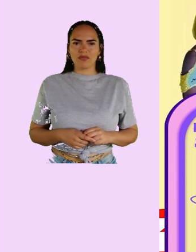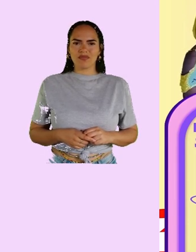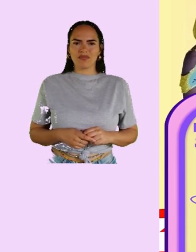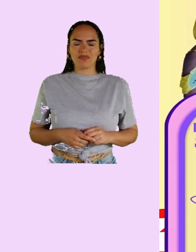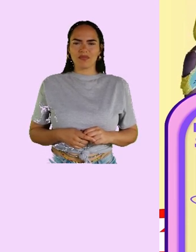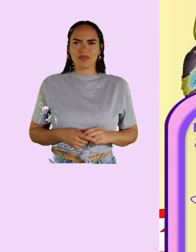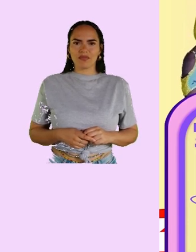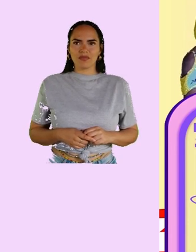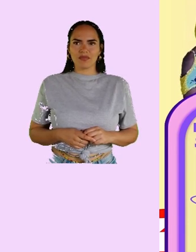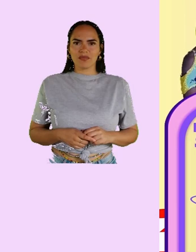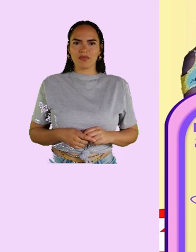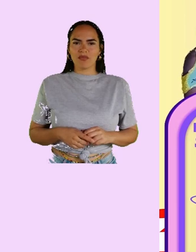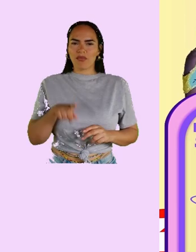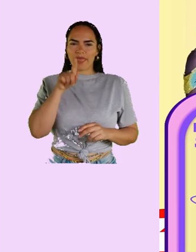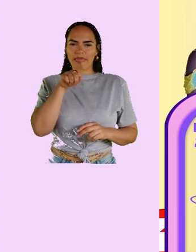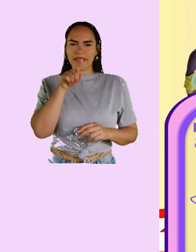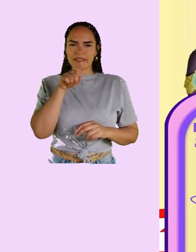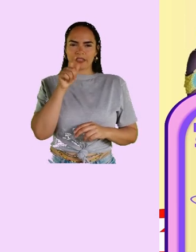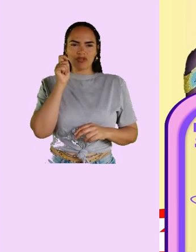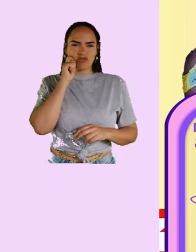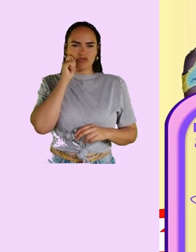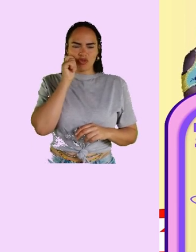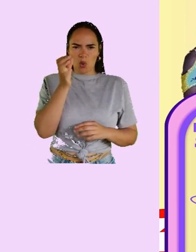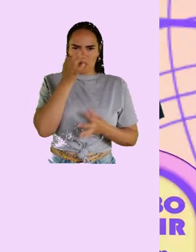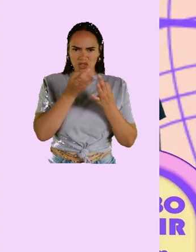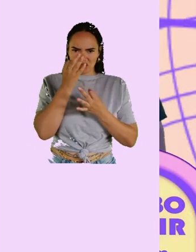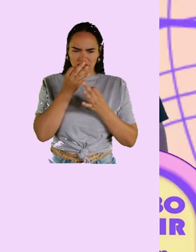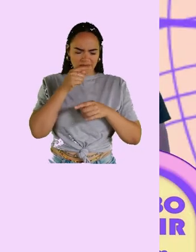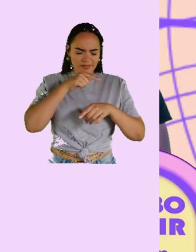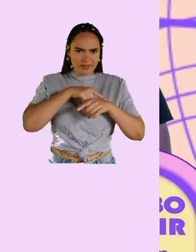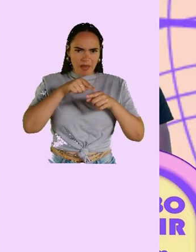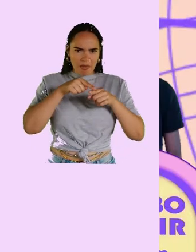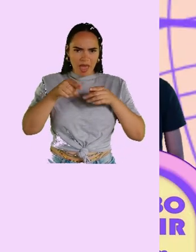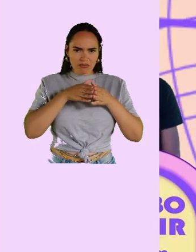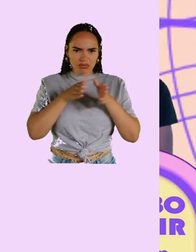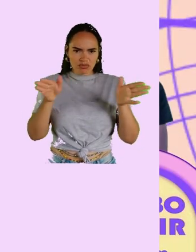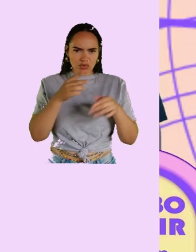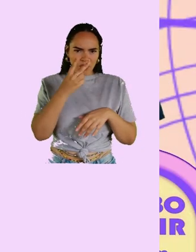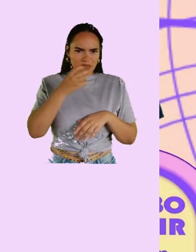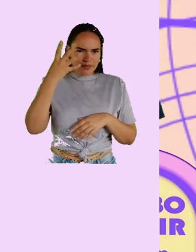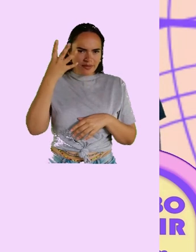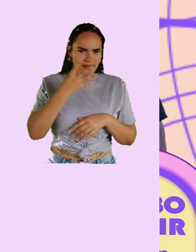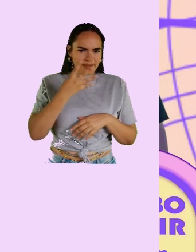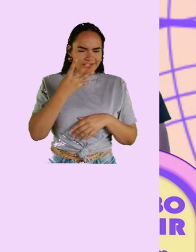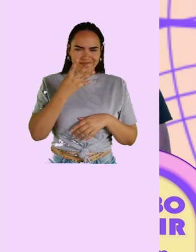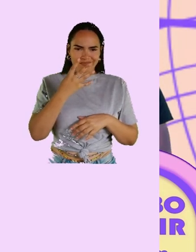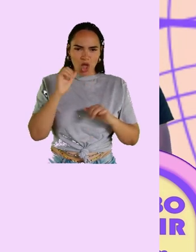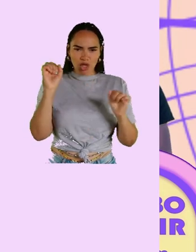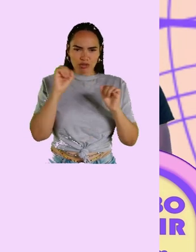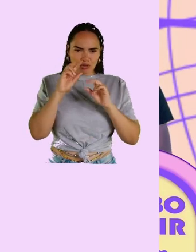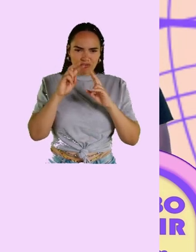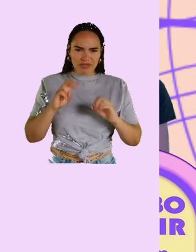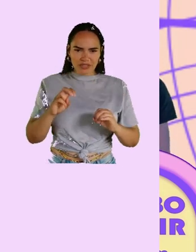Hater Samiir? This is a trick question. If our timelines diverged in 2019, then we hadn't gotten into the astrology by